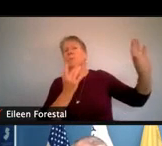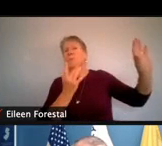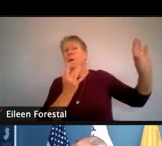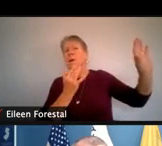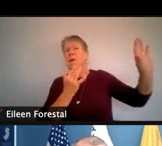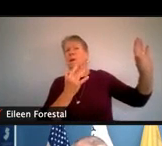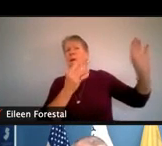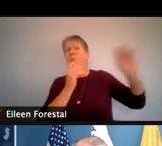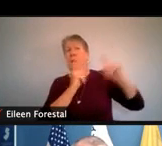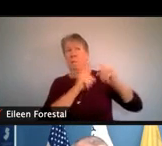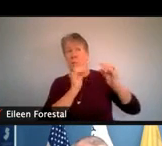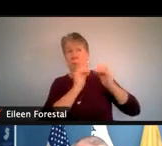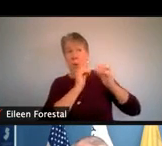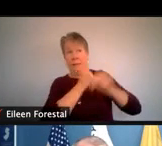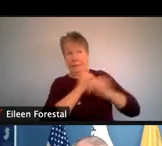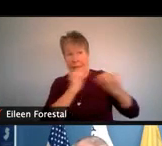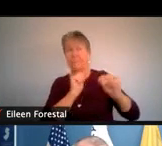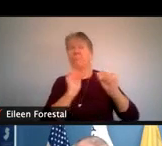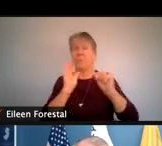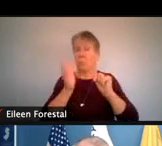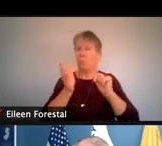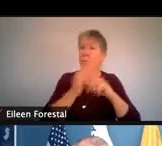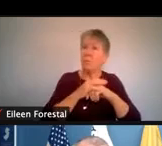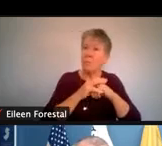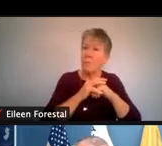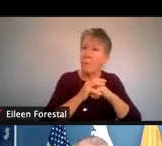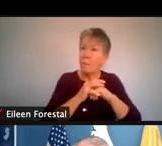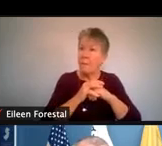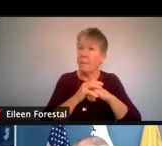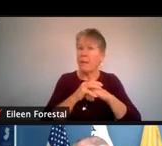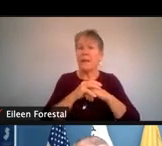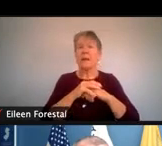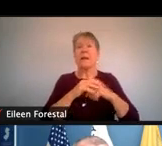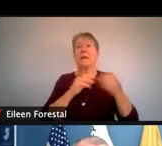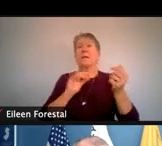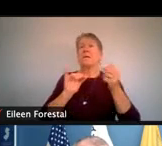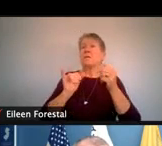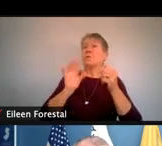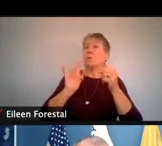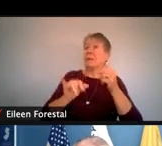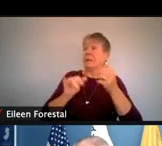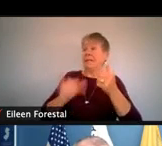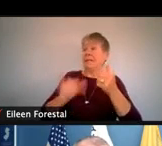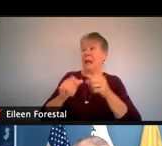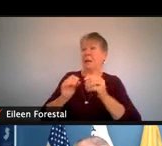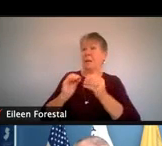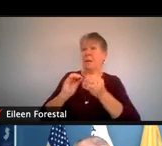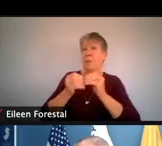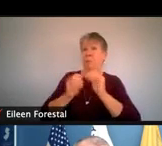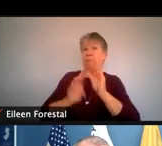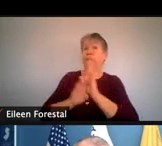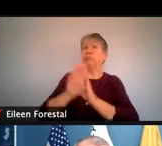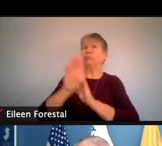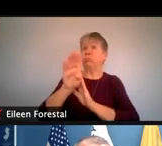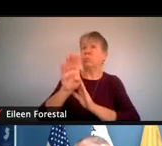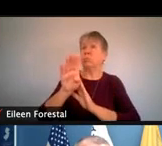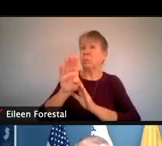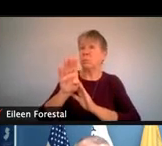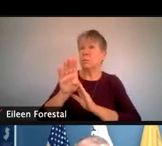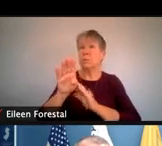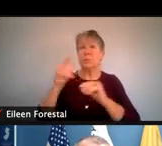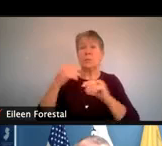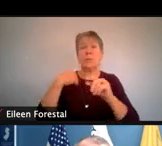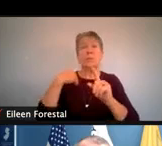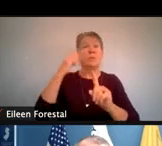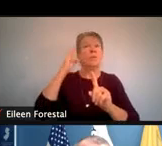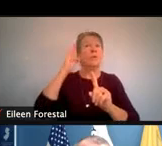on the spike, we do know that there's been basically through pandemic fatigue, a relaxation of some of the safeguarding, which has caused